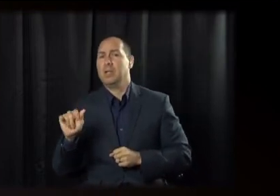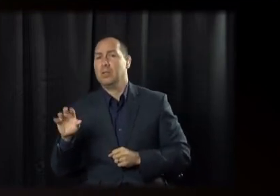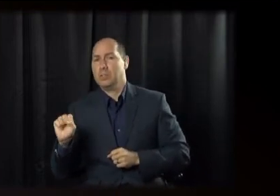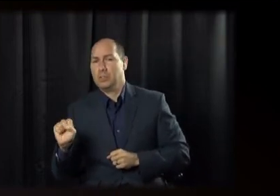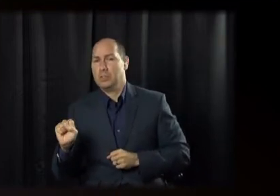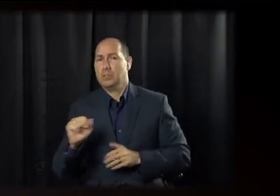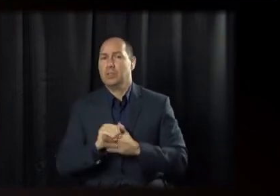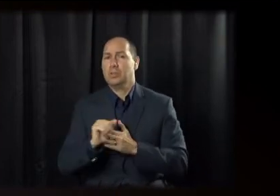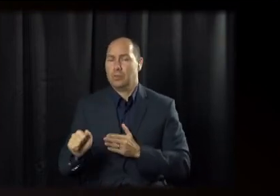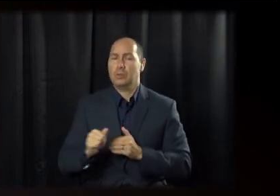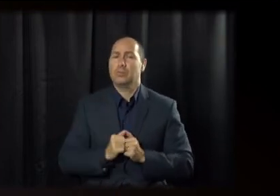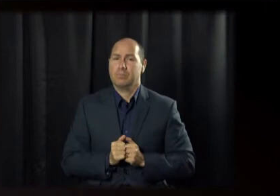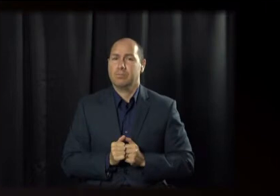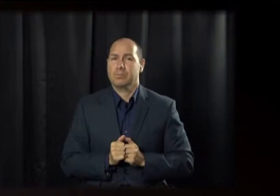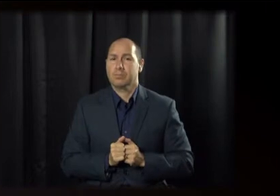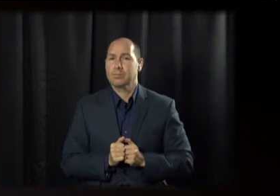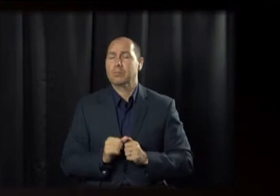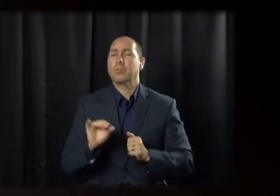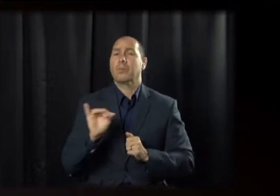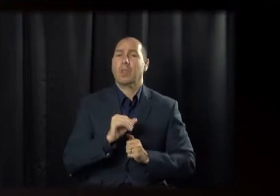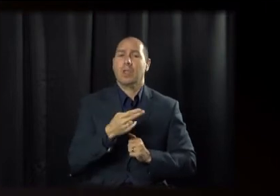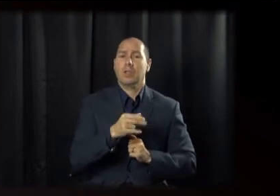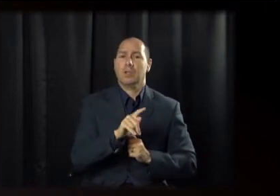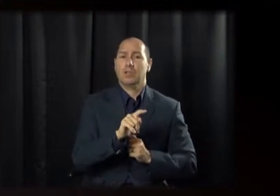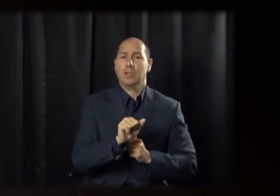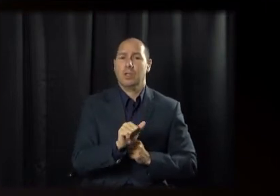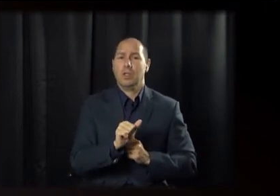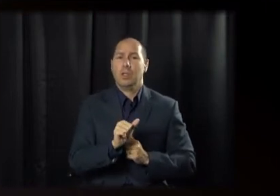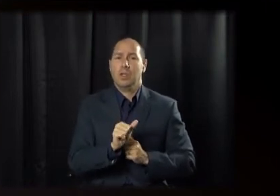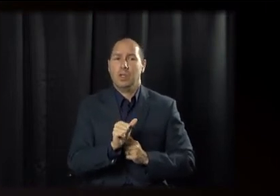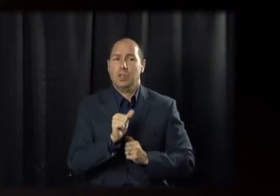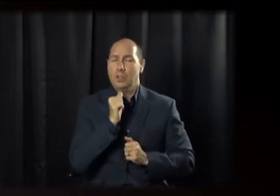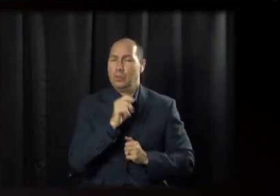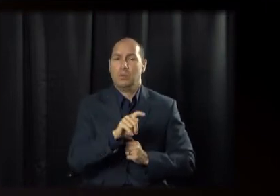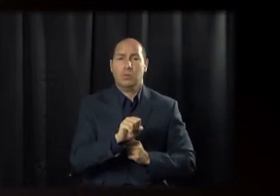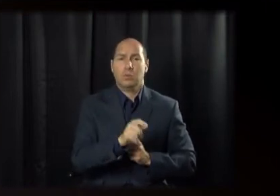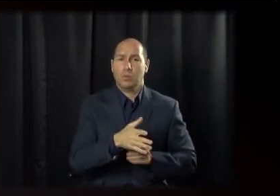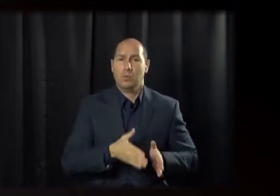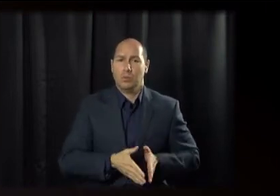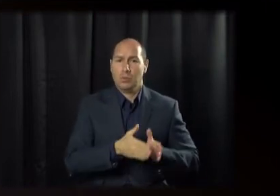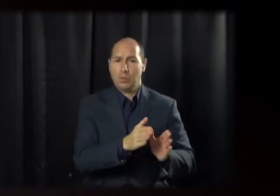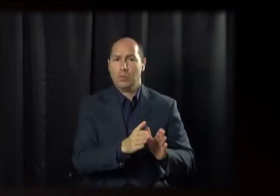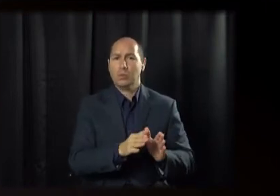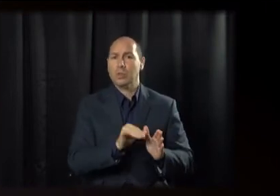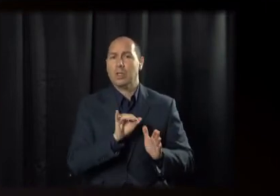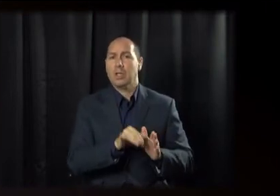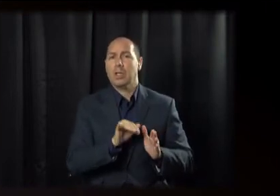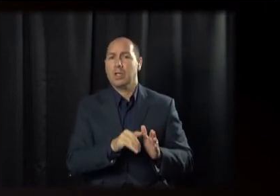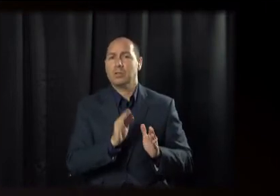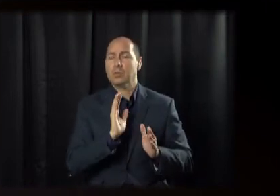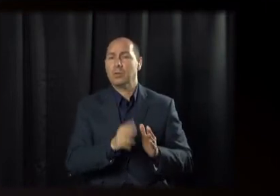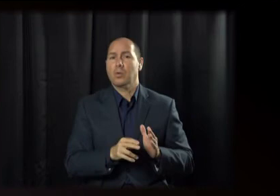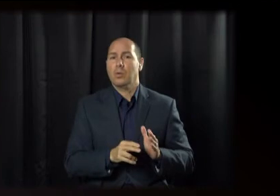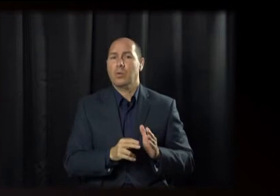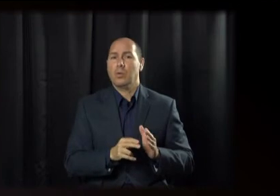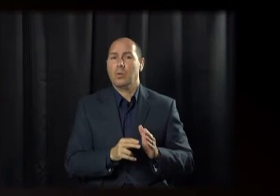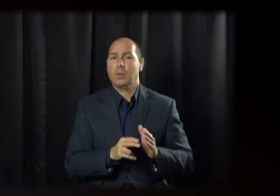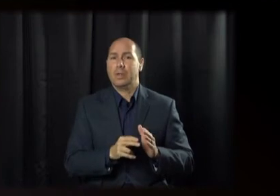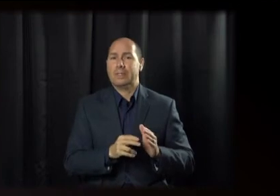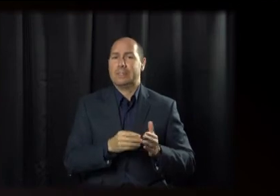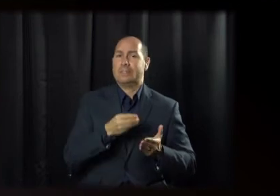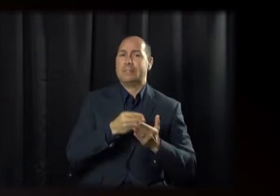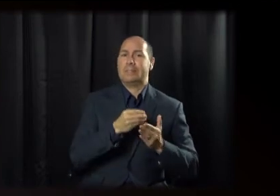from the Commonwealth, HTA's non-toll road operations are projected to accumulate annual deficits of $100 million